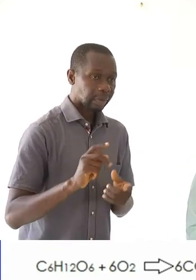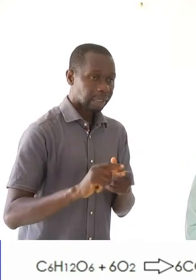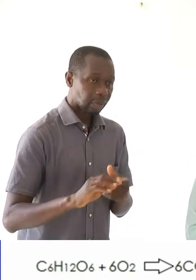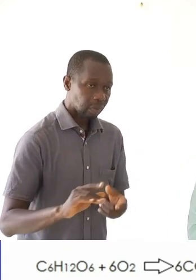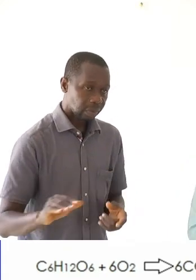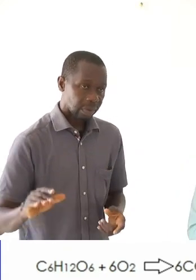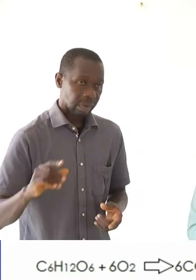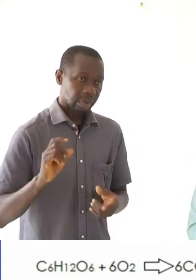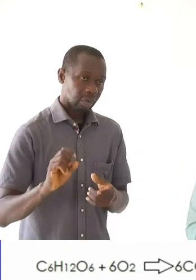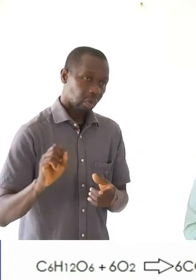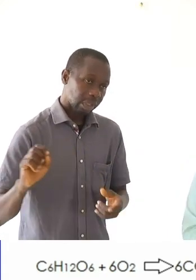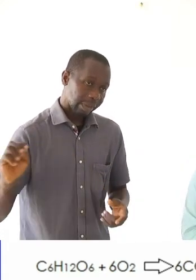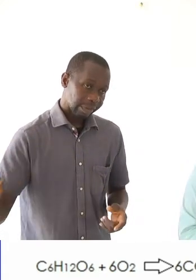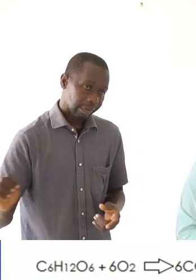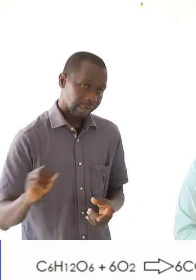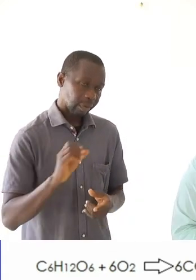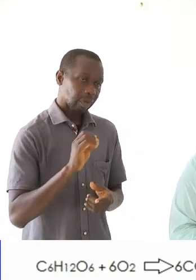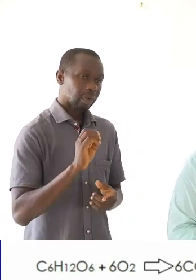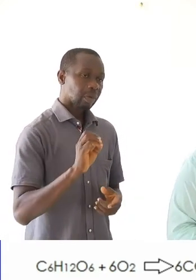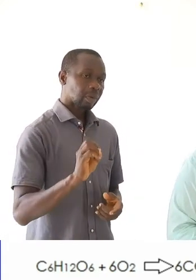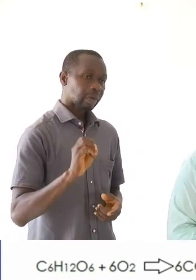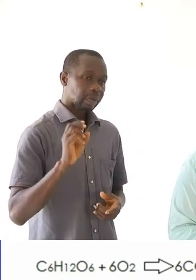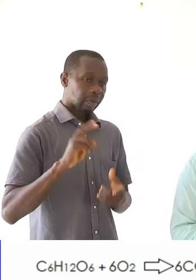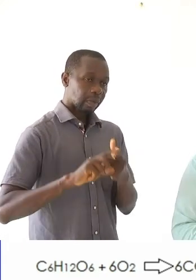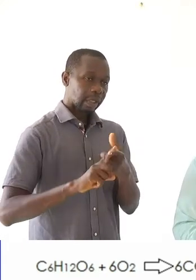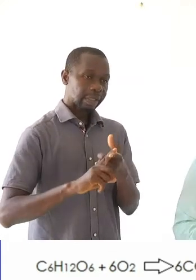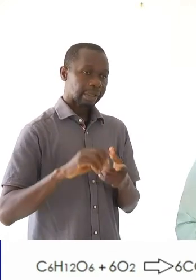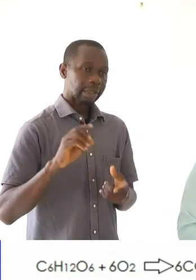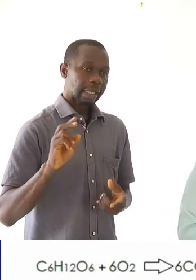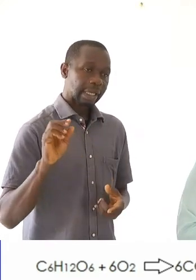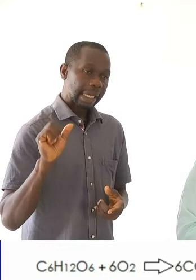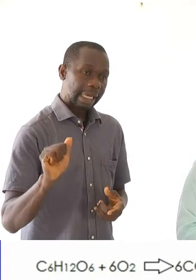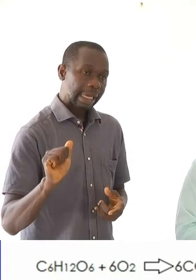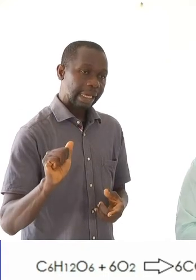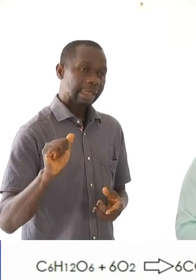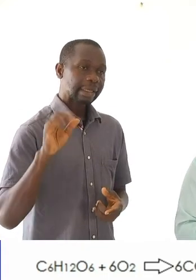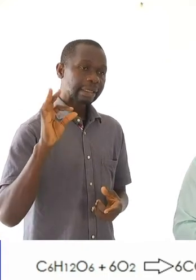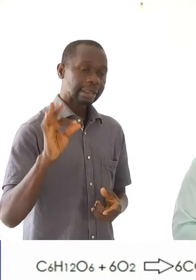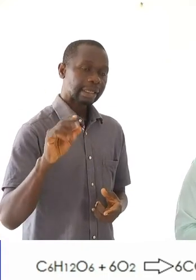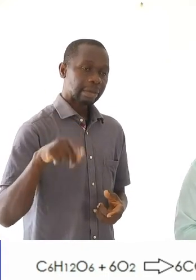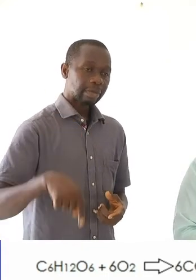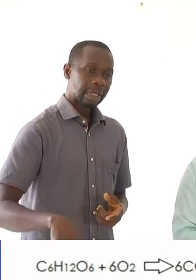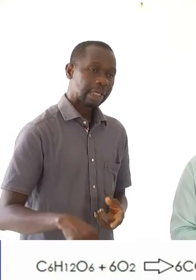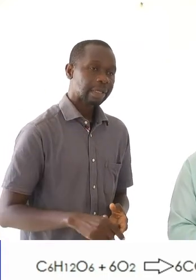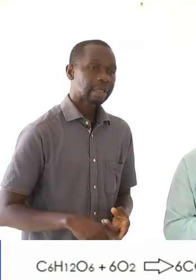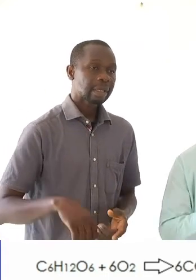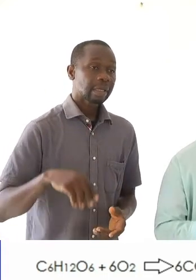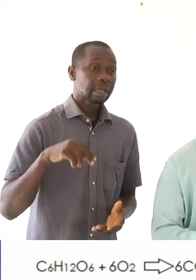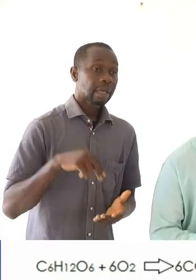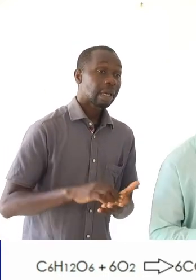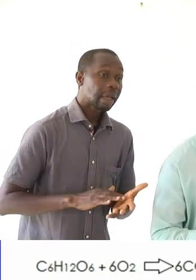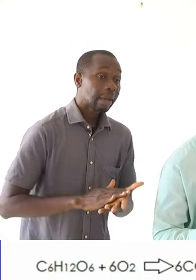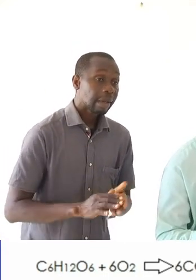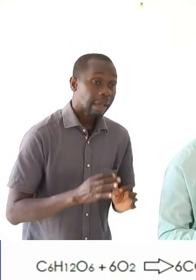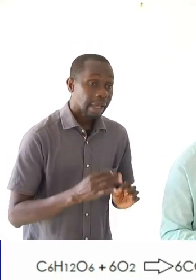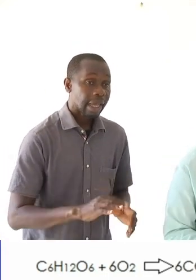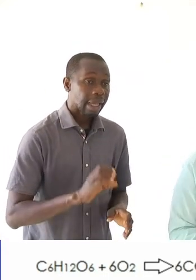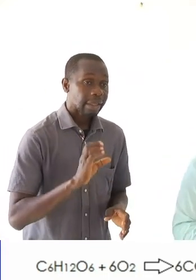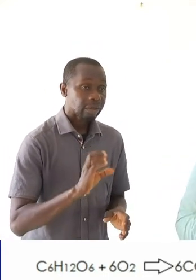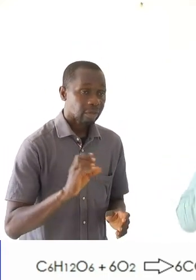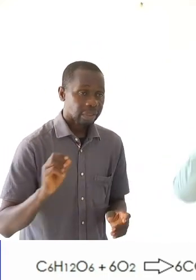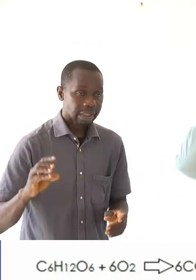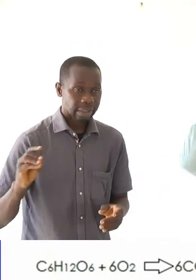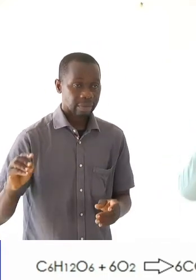water molecules, 6 H2O, plus ATP. ATP stands for adenosine